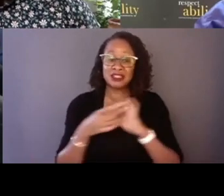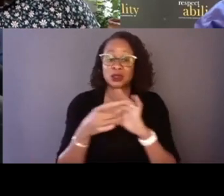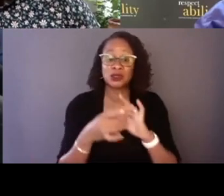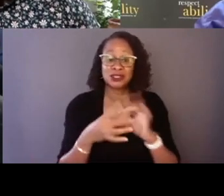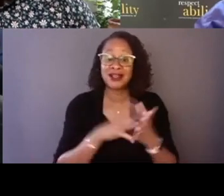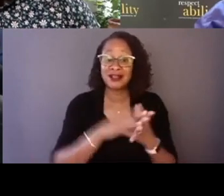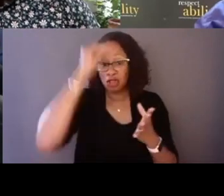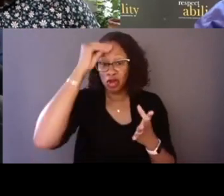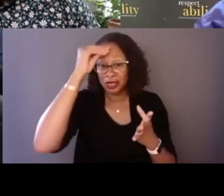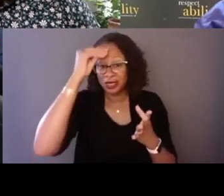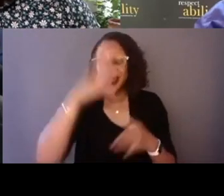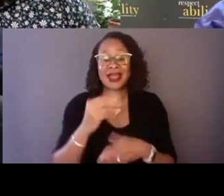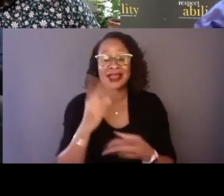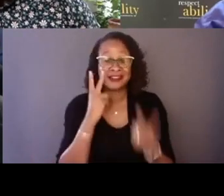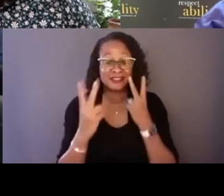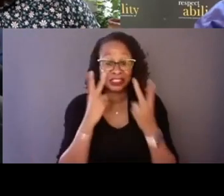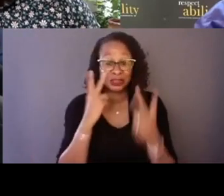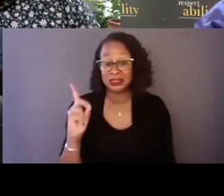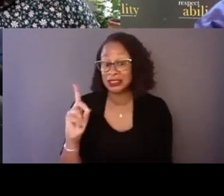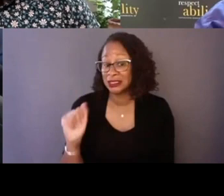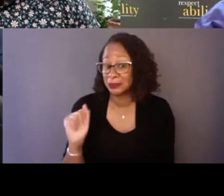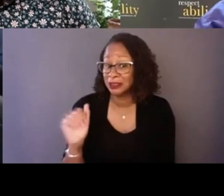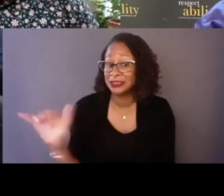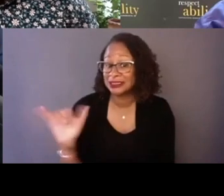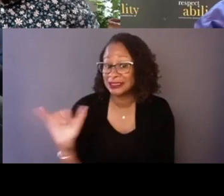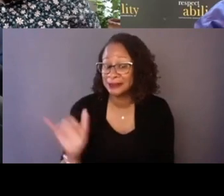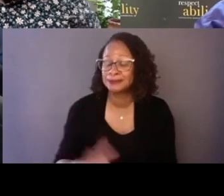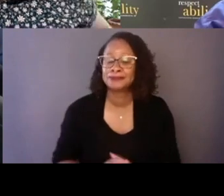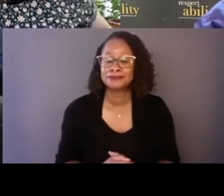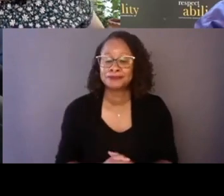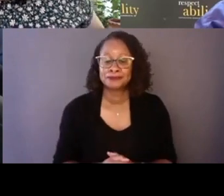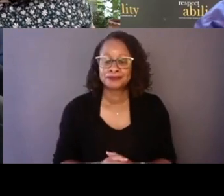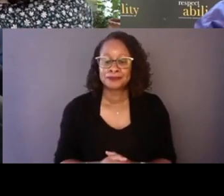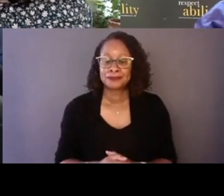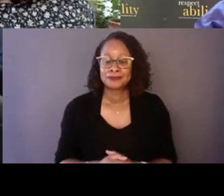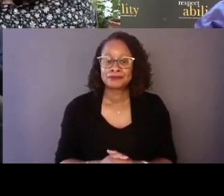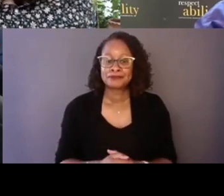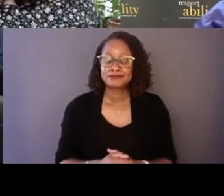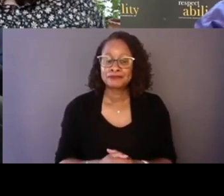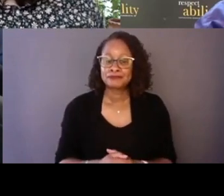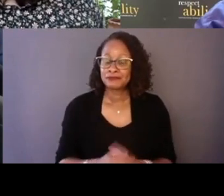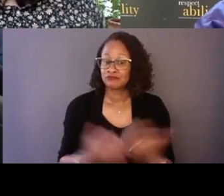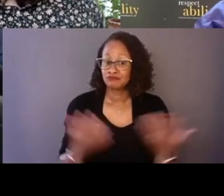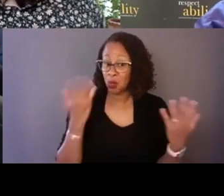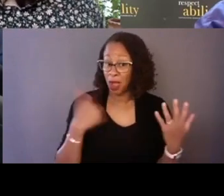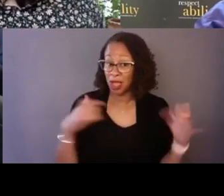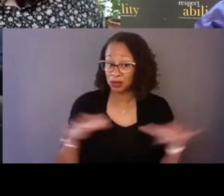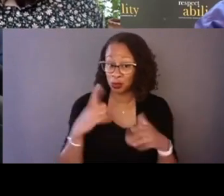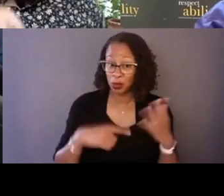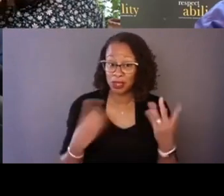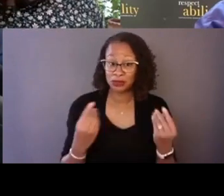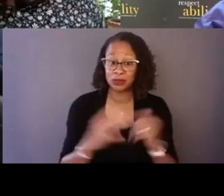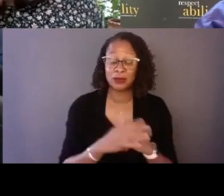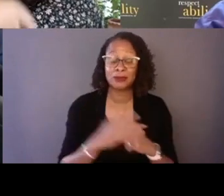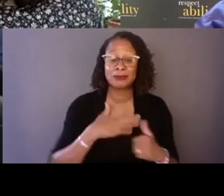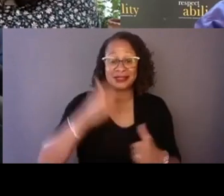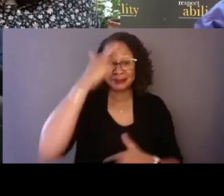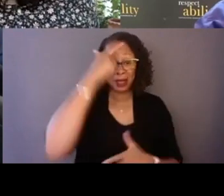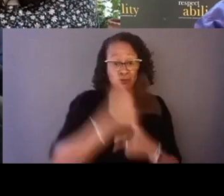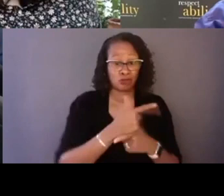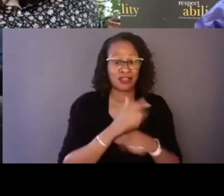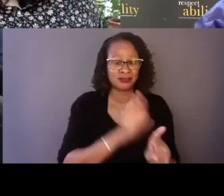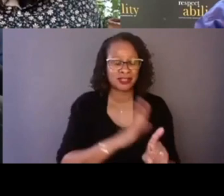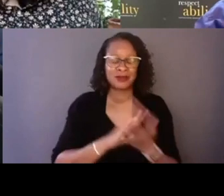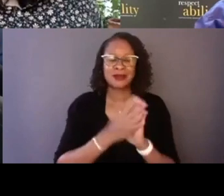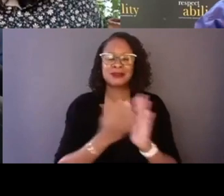and visual disabilities. And why I do what I do is that my brother is my inspiration